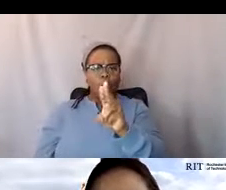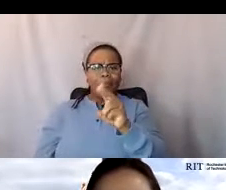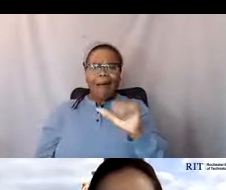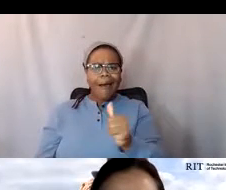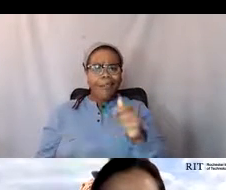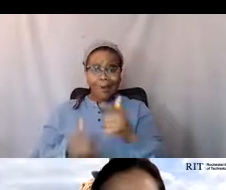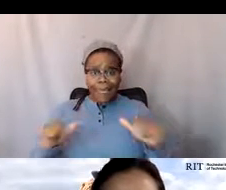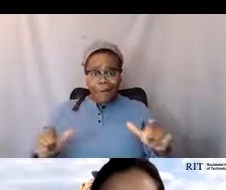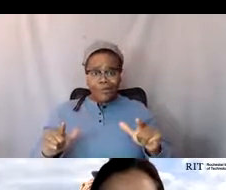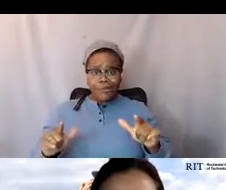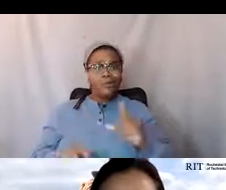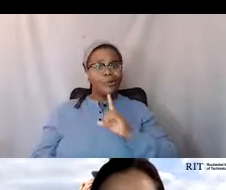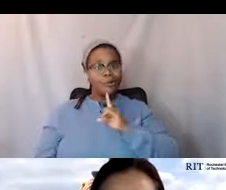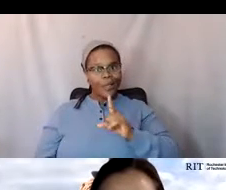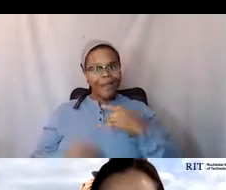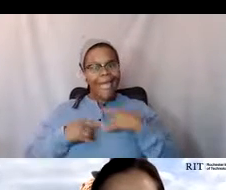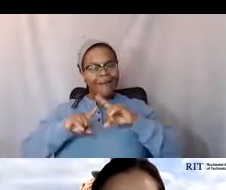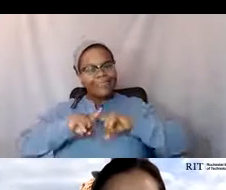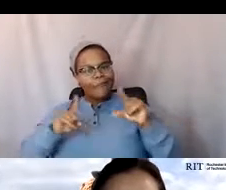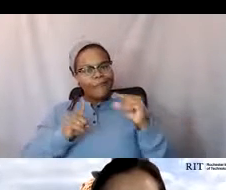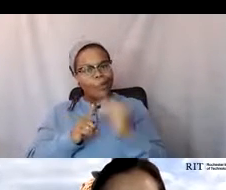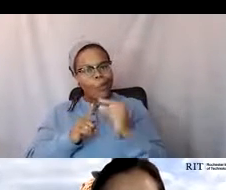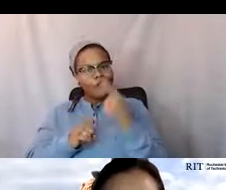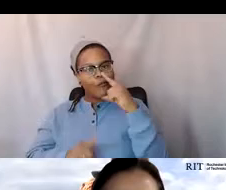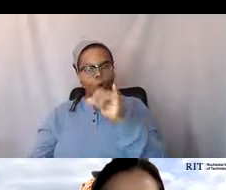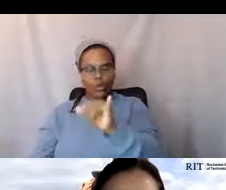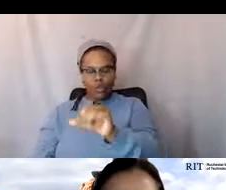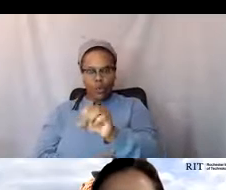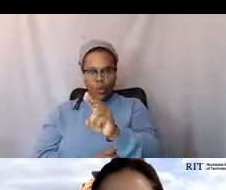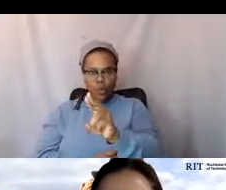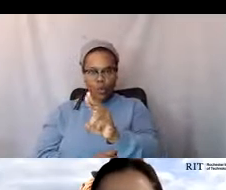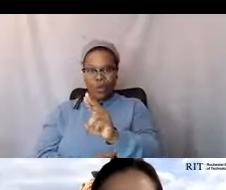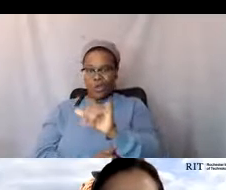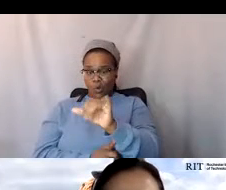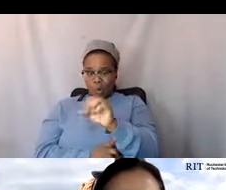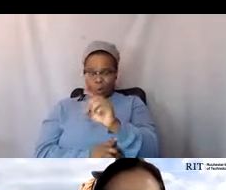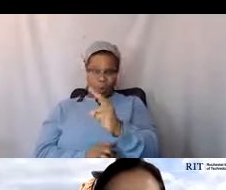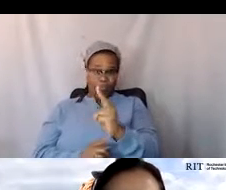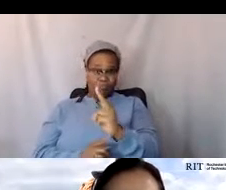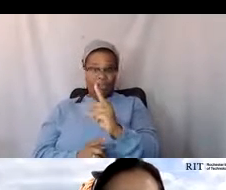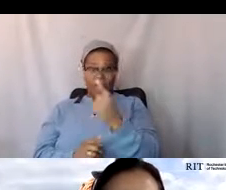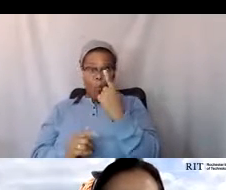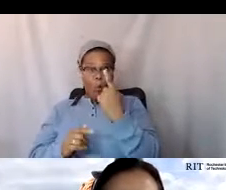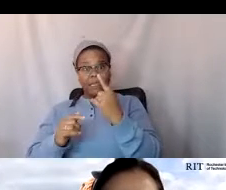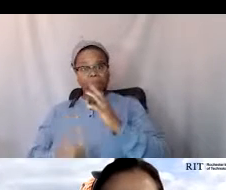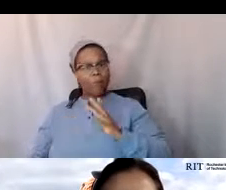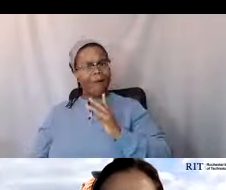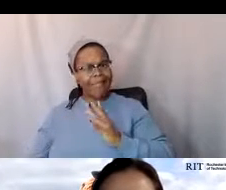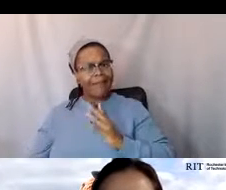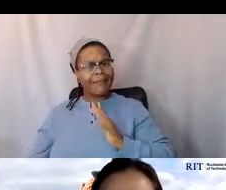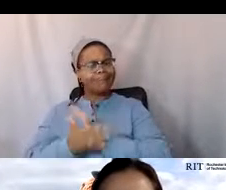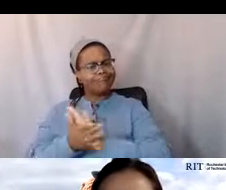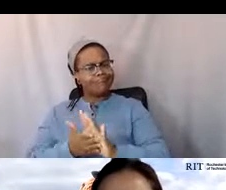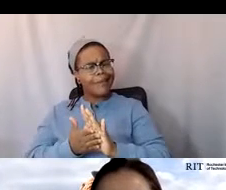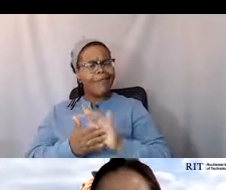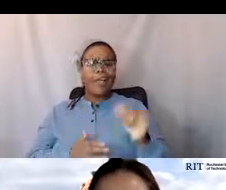world, you actually have different words for you, one which is more polite, right? And one which is more in showing